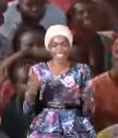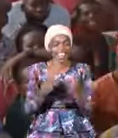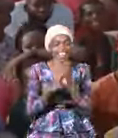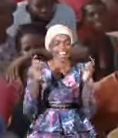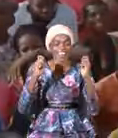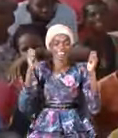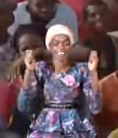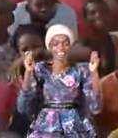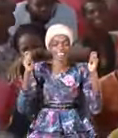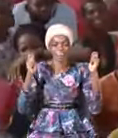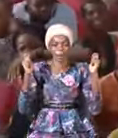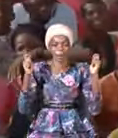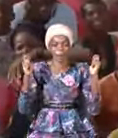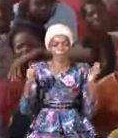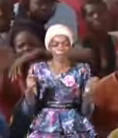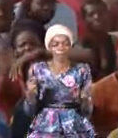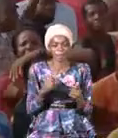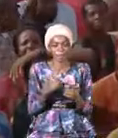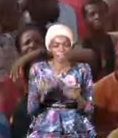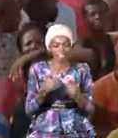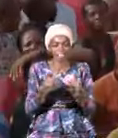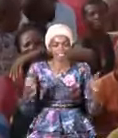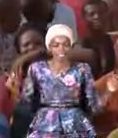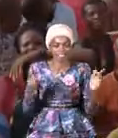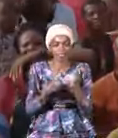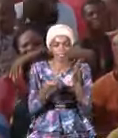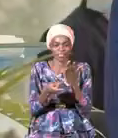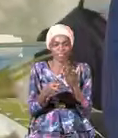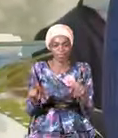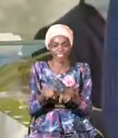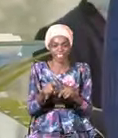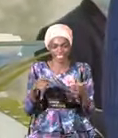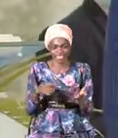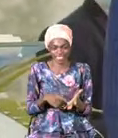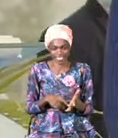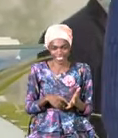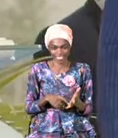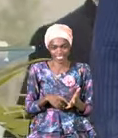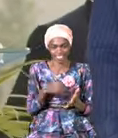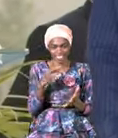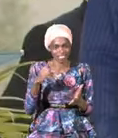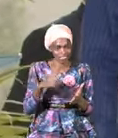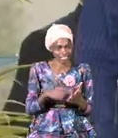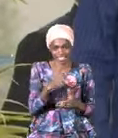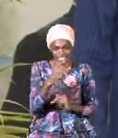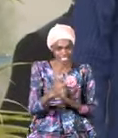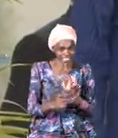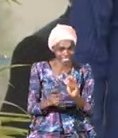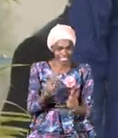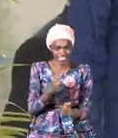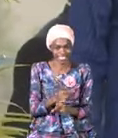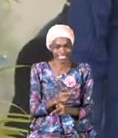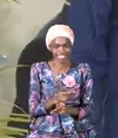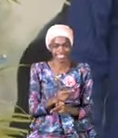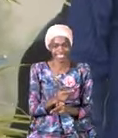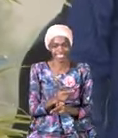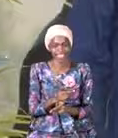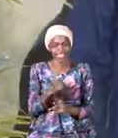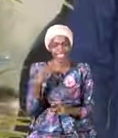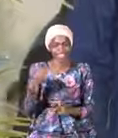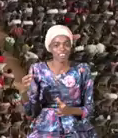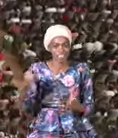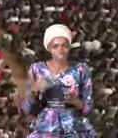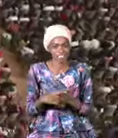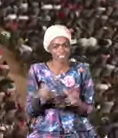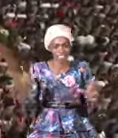A great event like this, of this dimension, of this